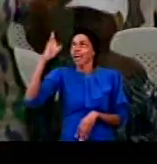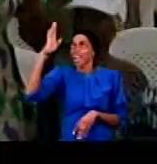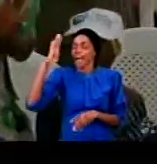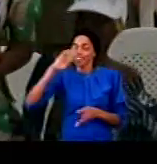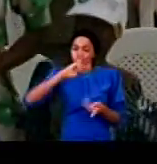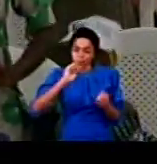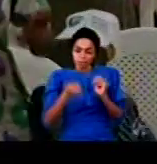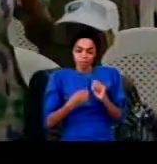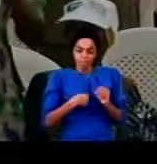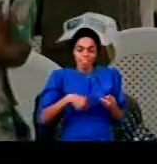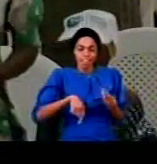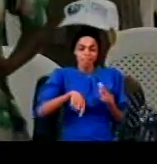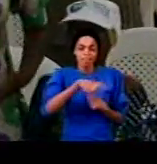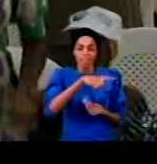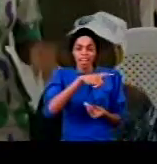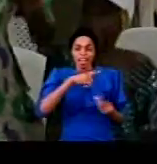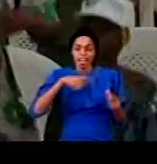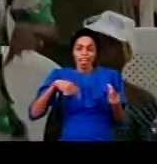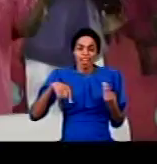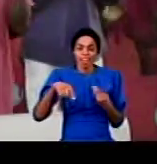He sets my feet